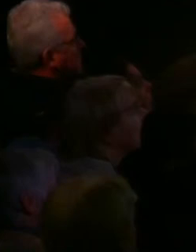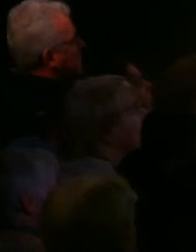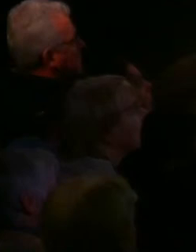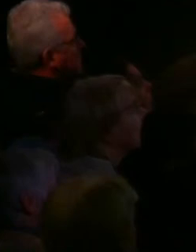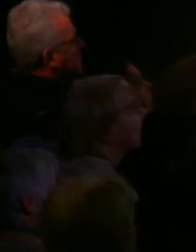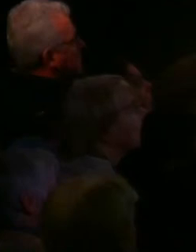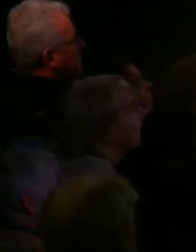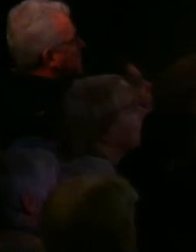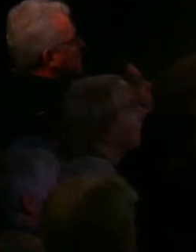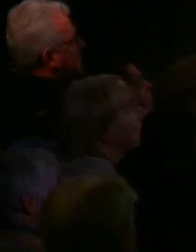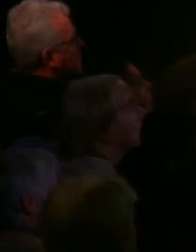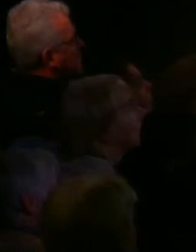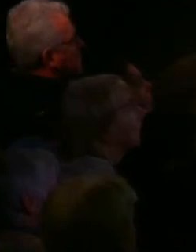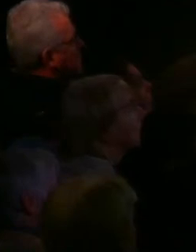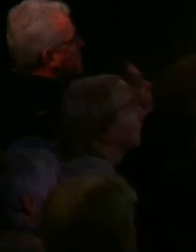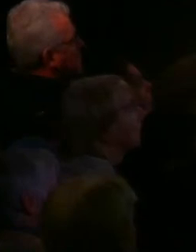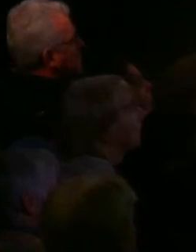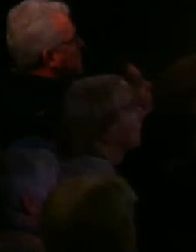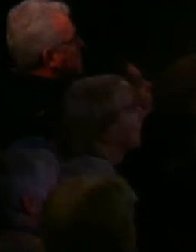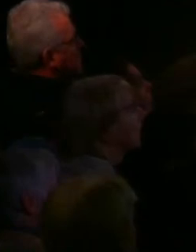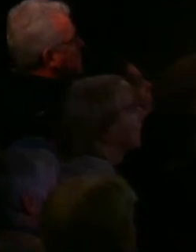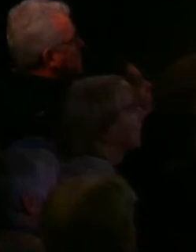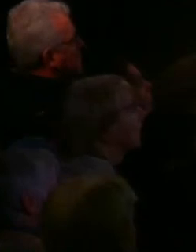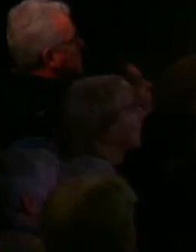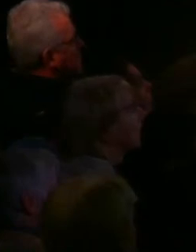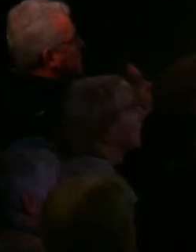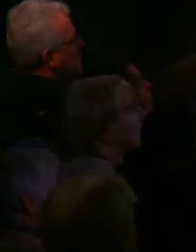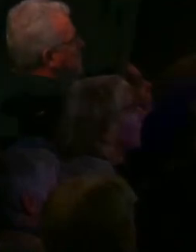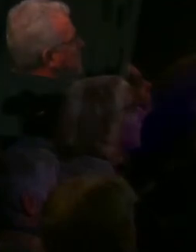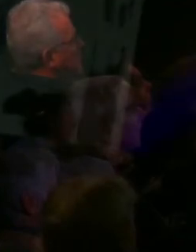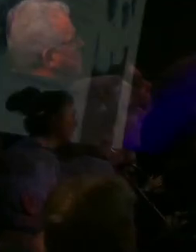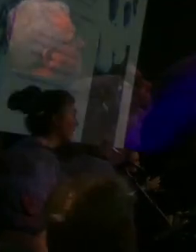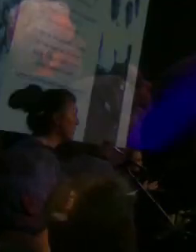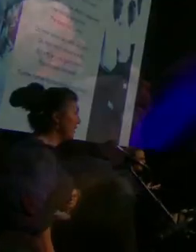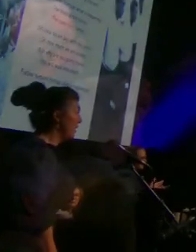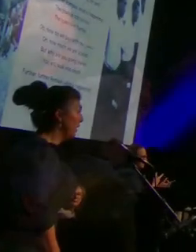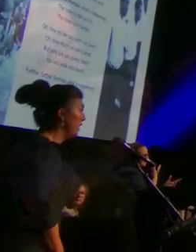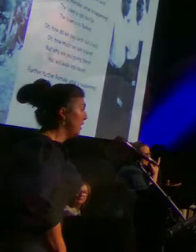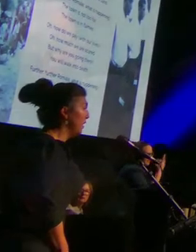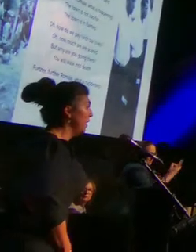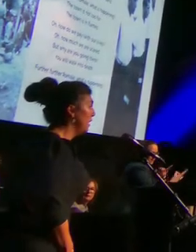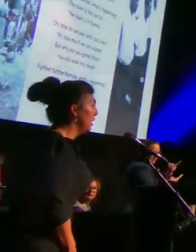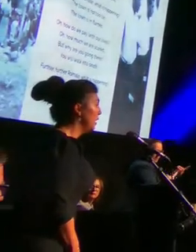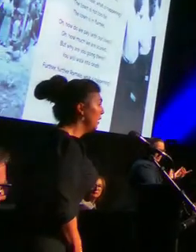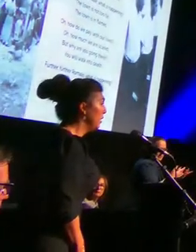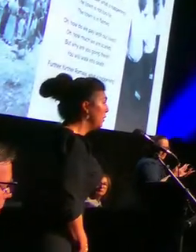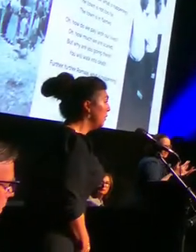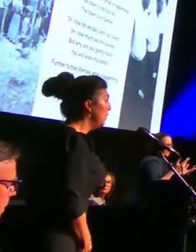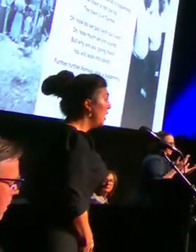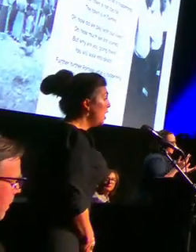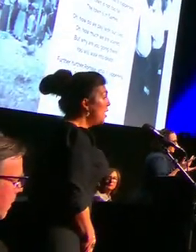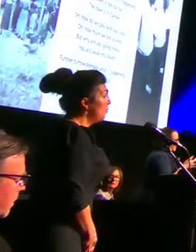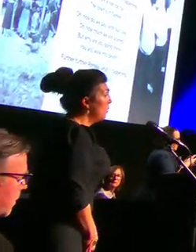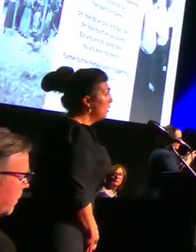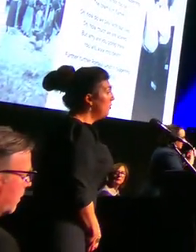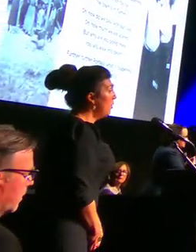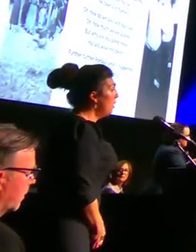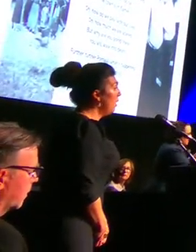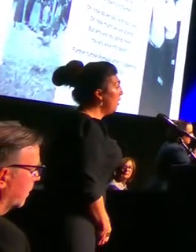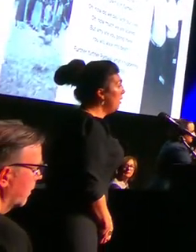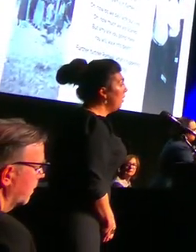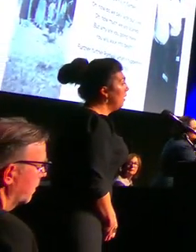dali doli romały, oj, sopeskie rew,